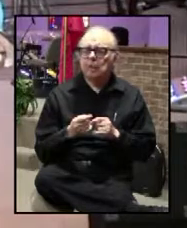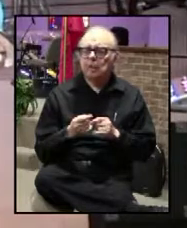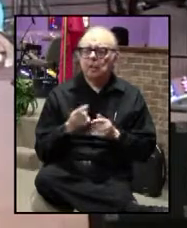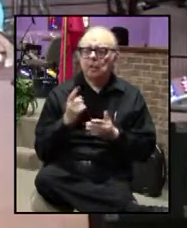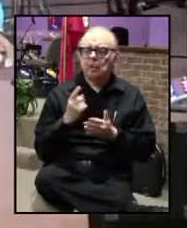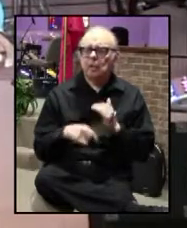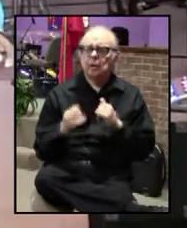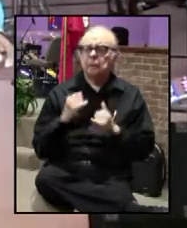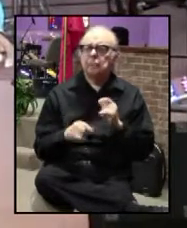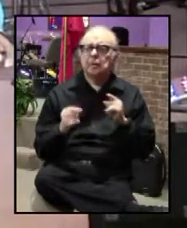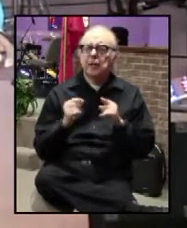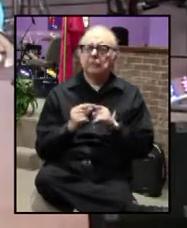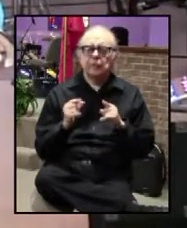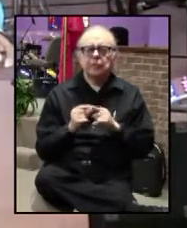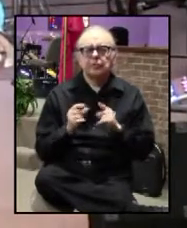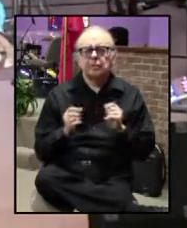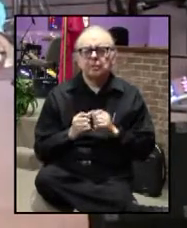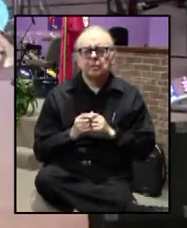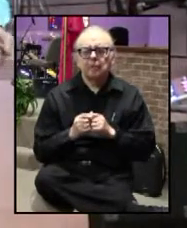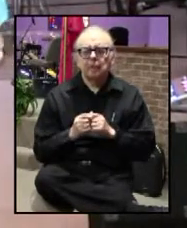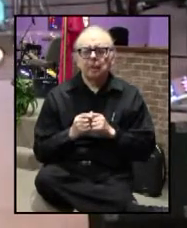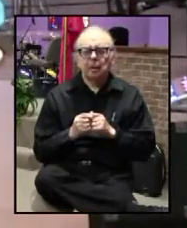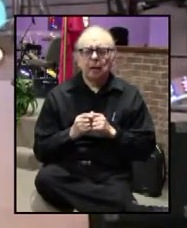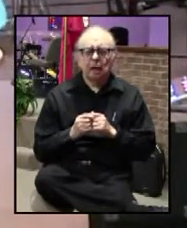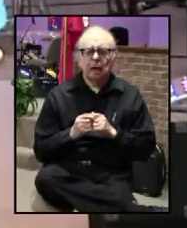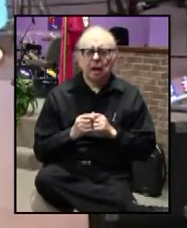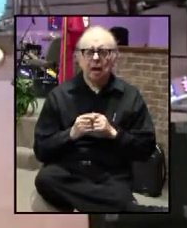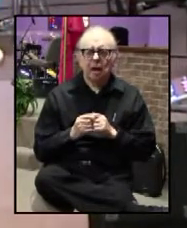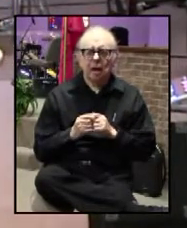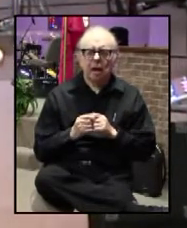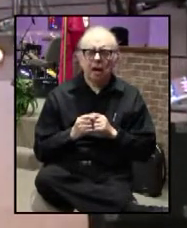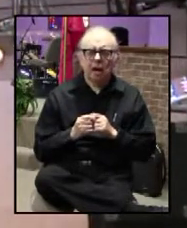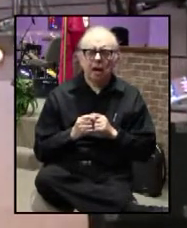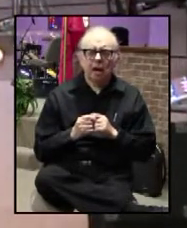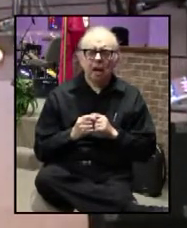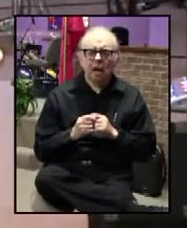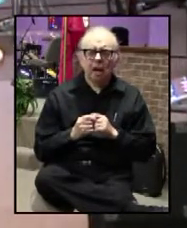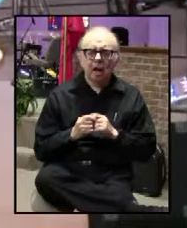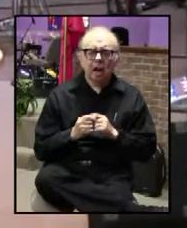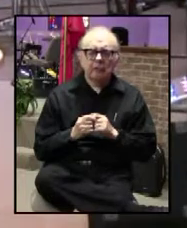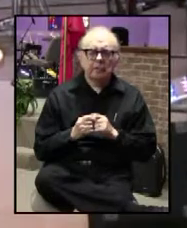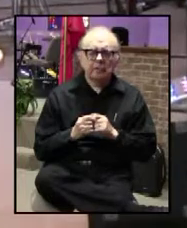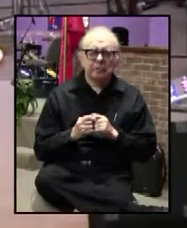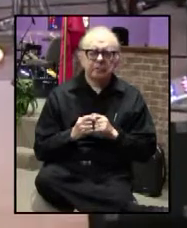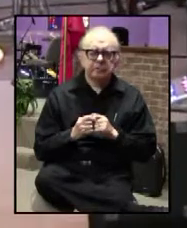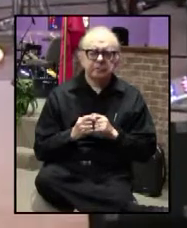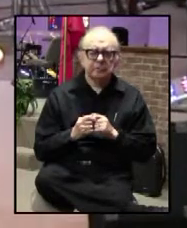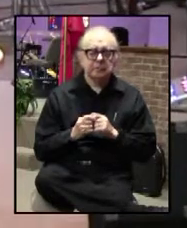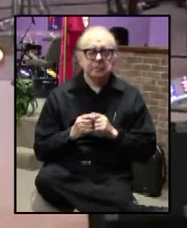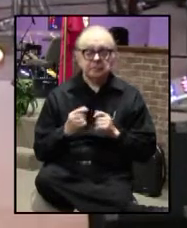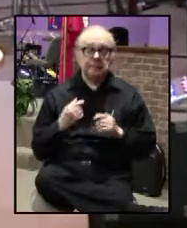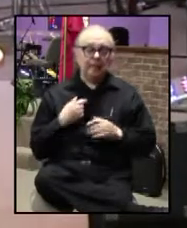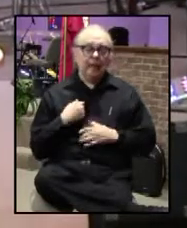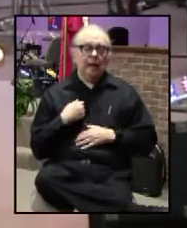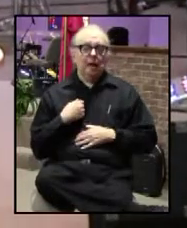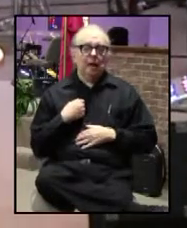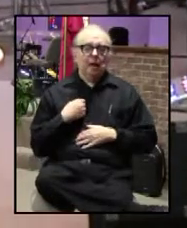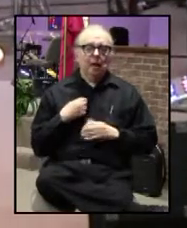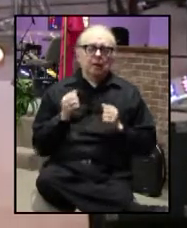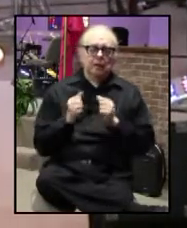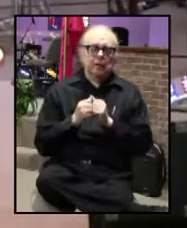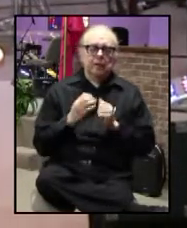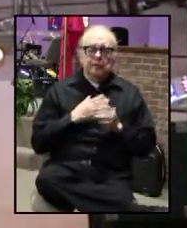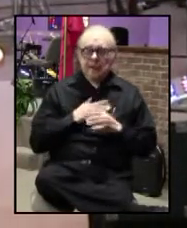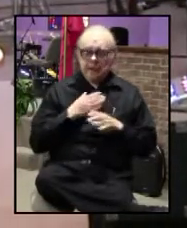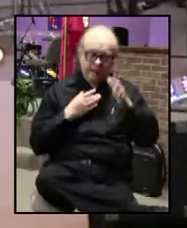What was the last words? I was with my